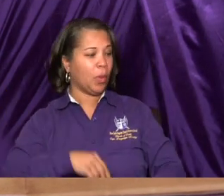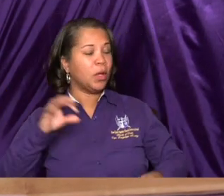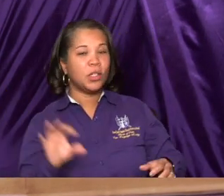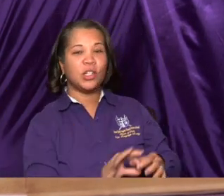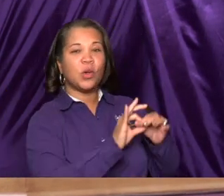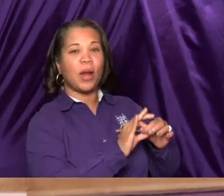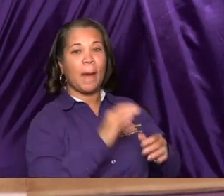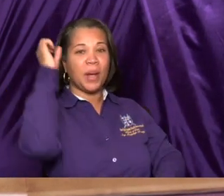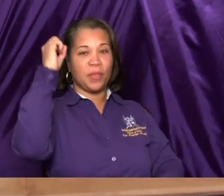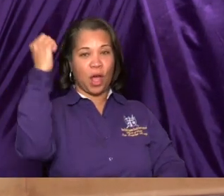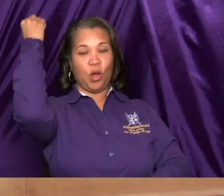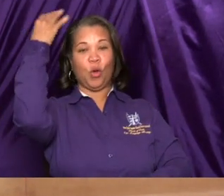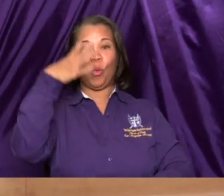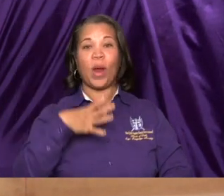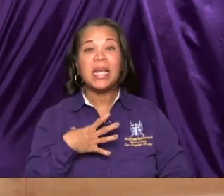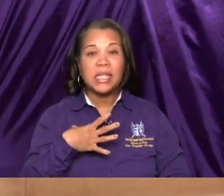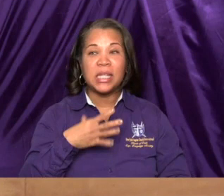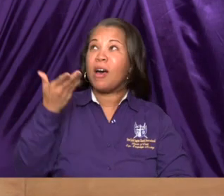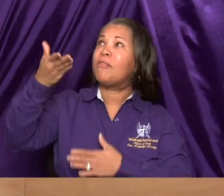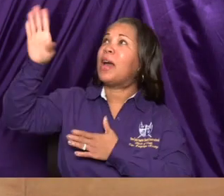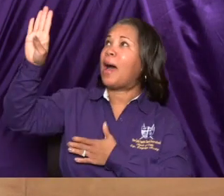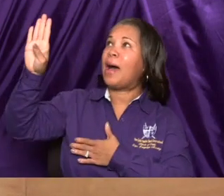by the grace of God.